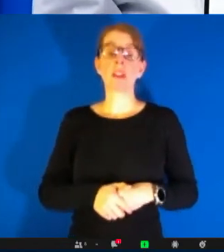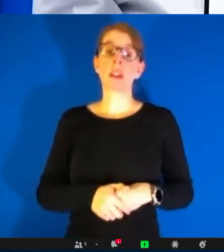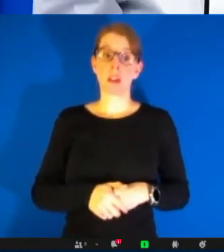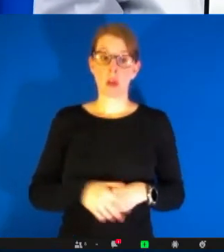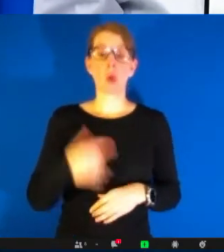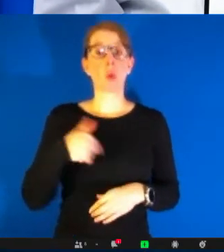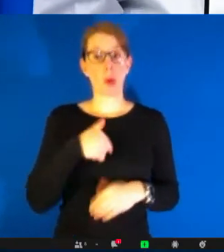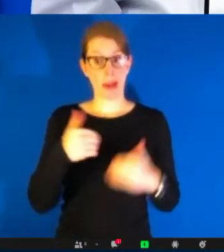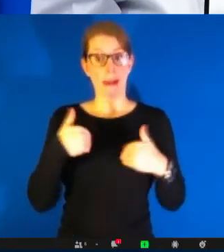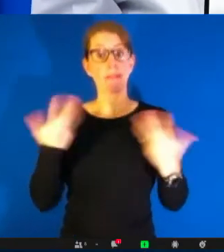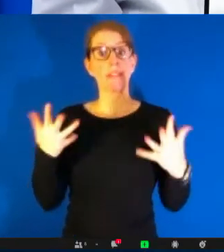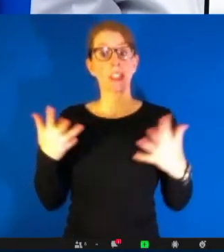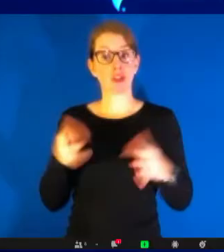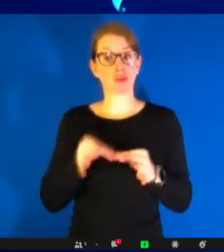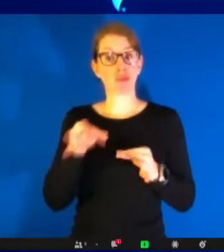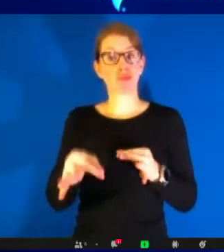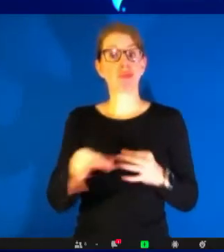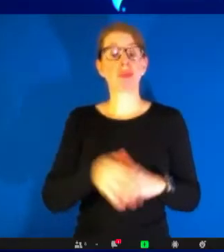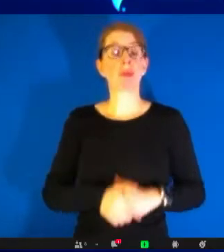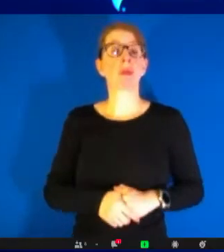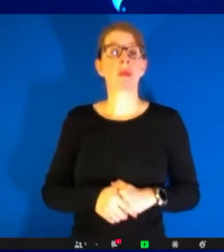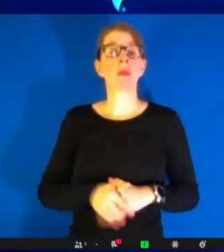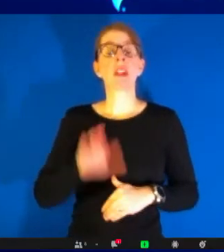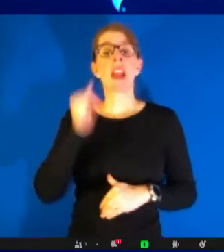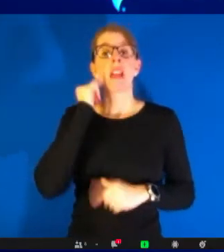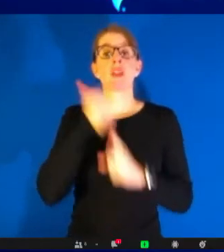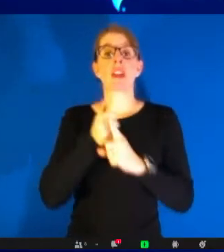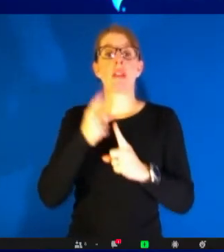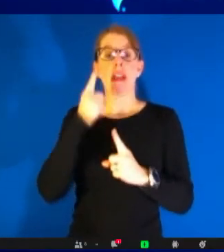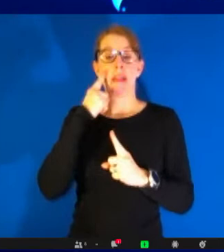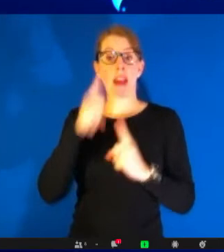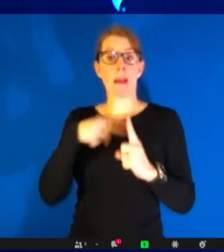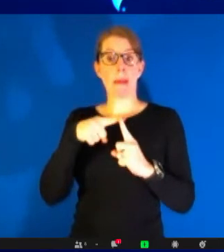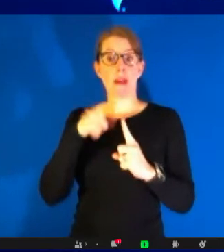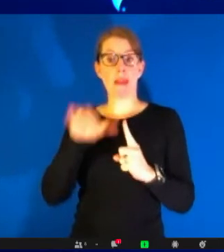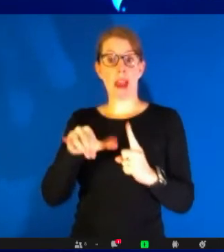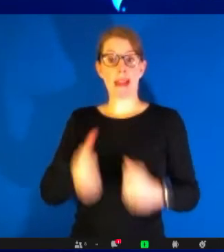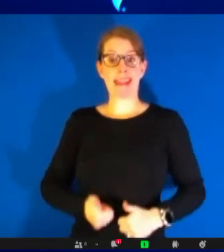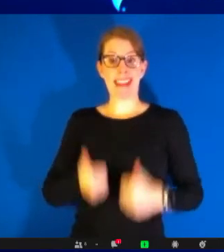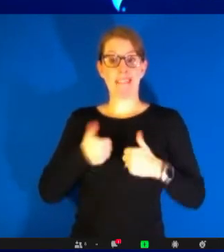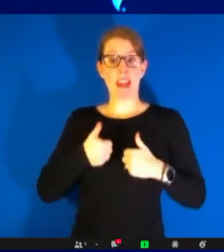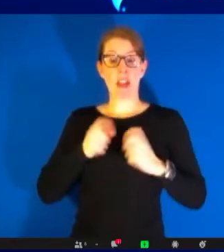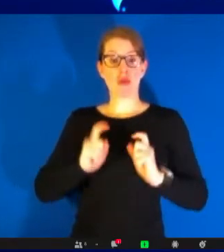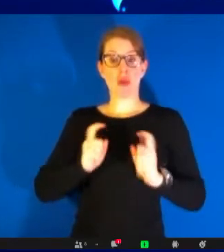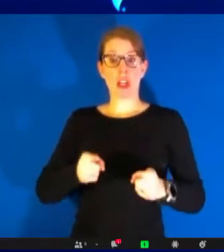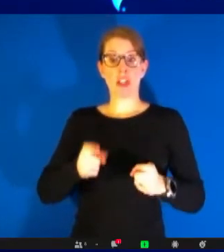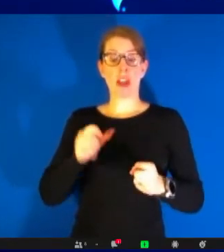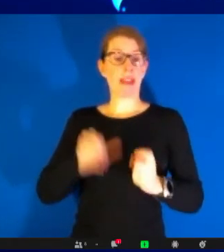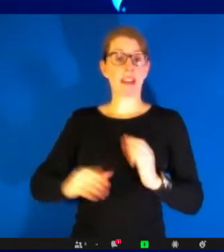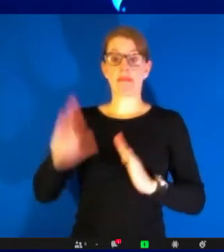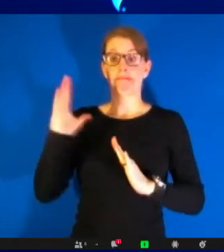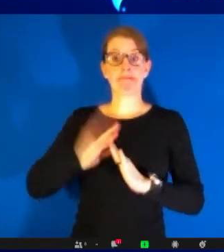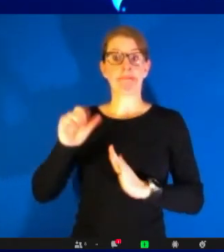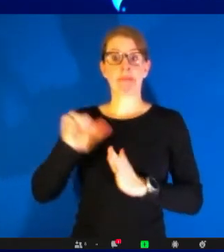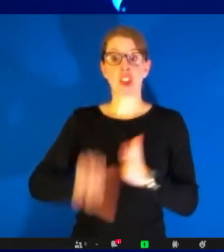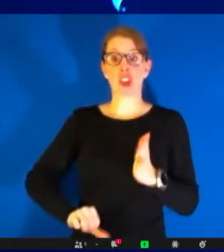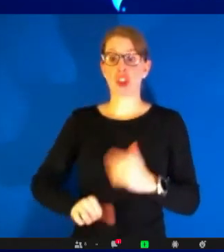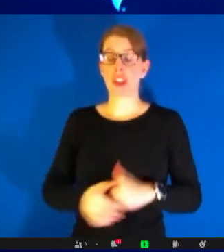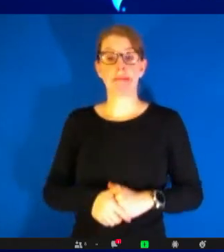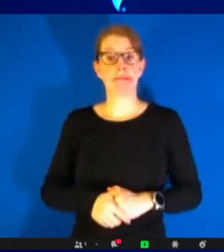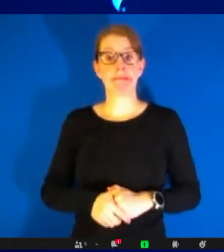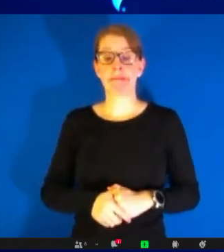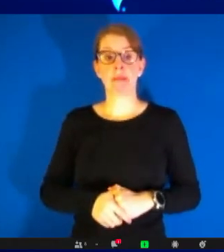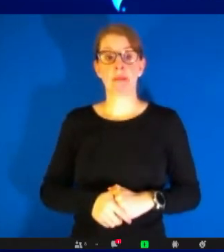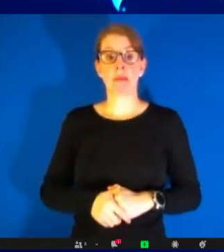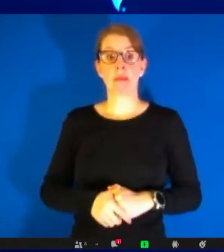possible? Okay. We have, yeah, because you think about that. The living donation, that's the ultimate surgery, right? I mean, they're not getting better